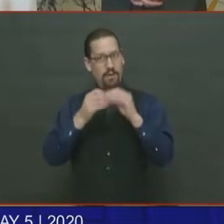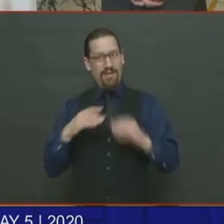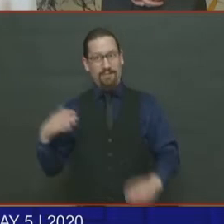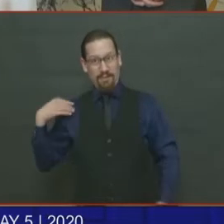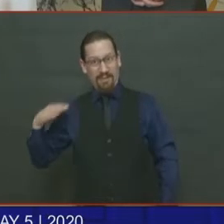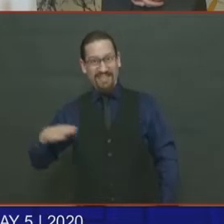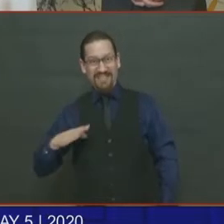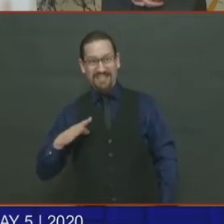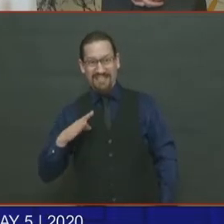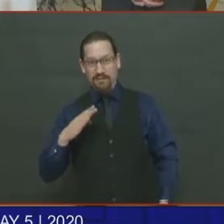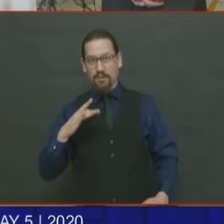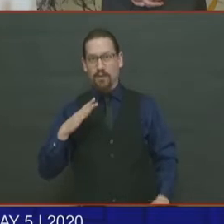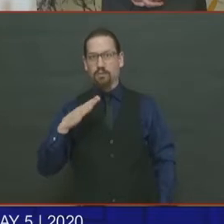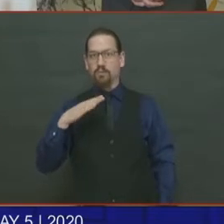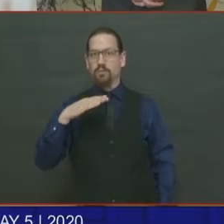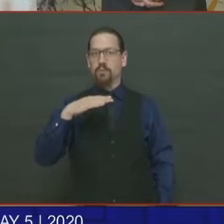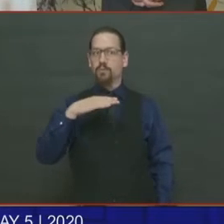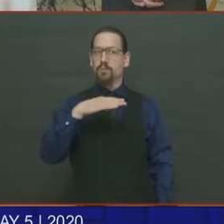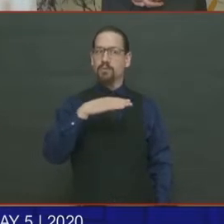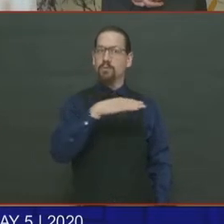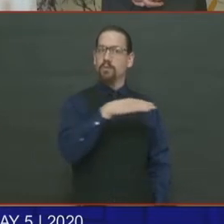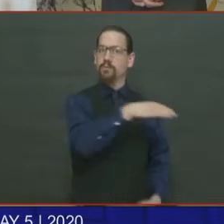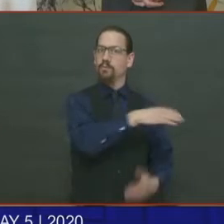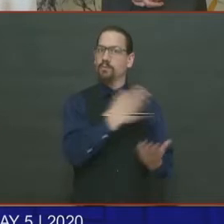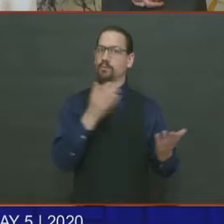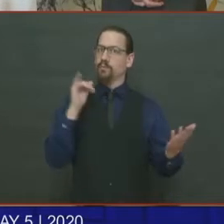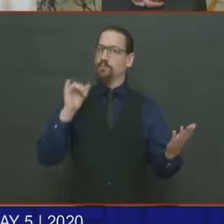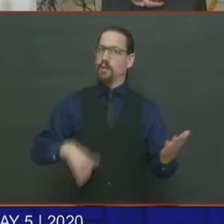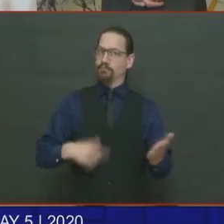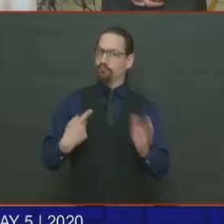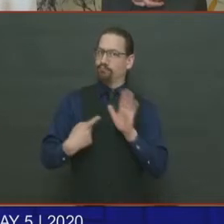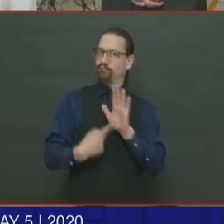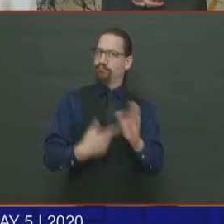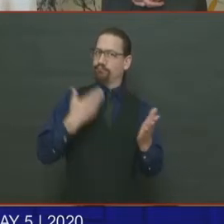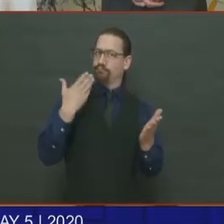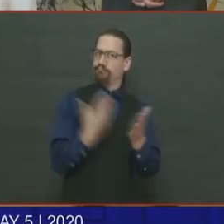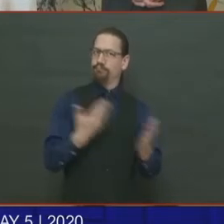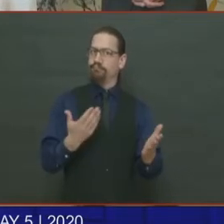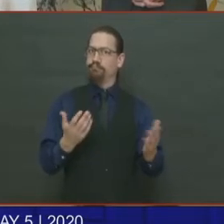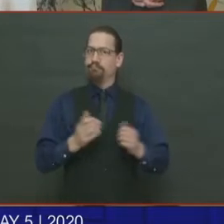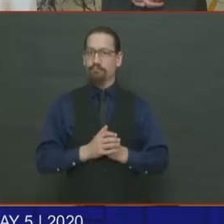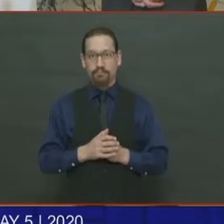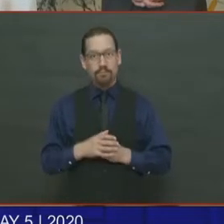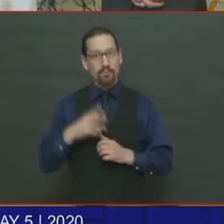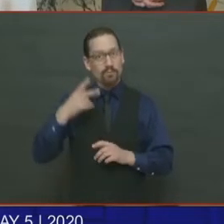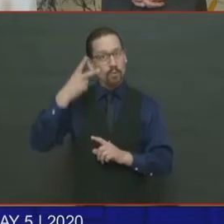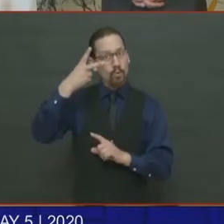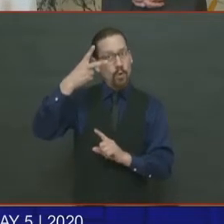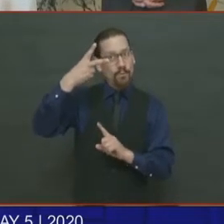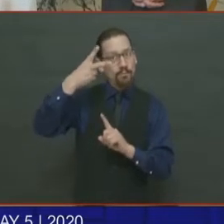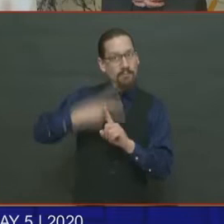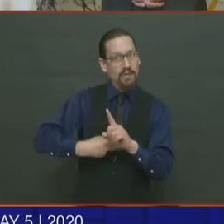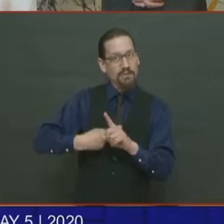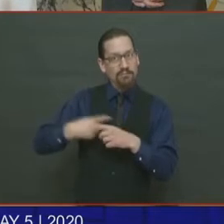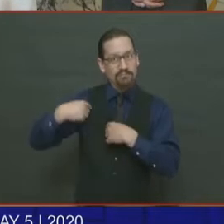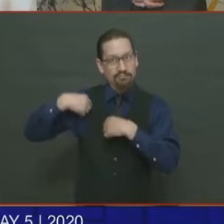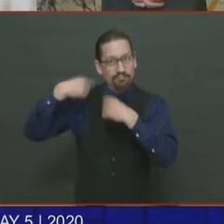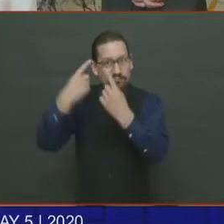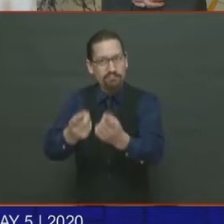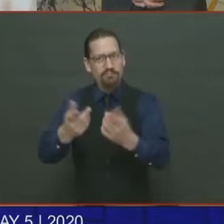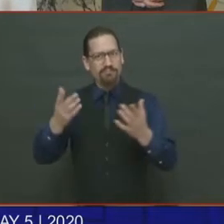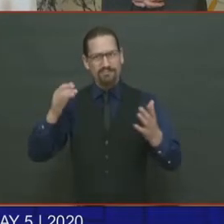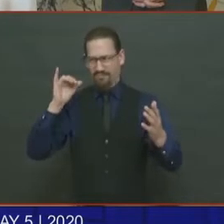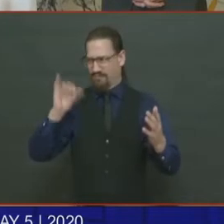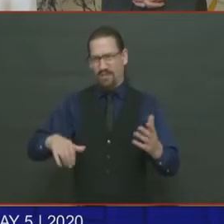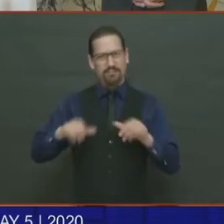lives? We wash our hands all the time. I have a bottle of Purell on my desk. I go through a bottle every 2 days, and it's a big